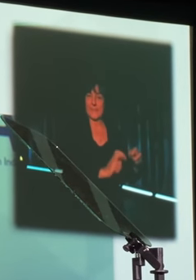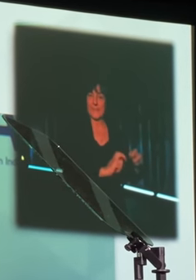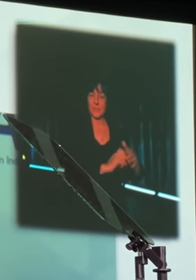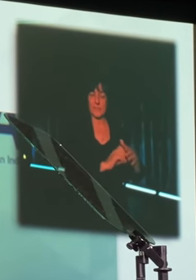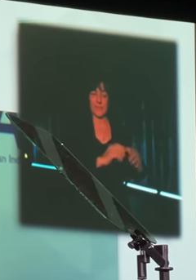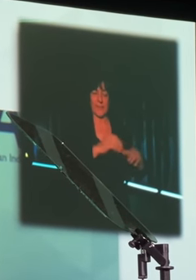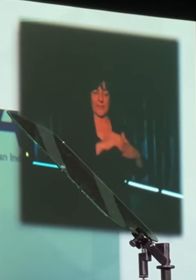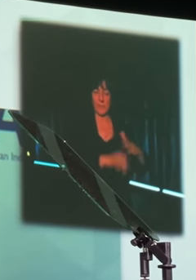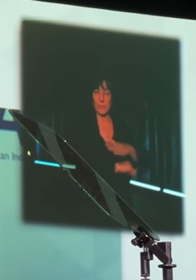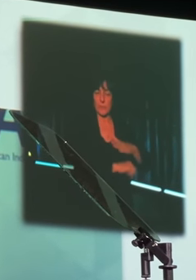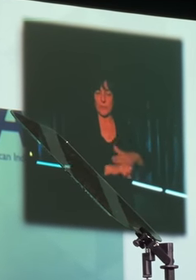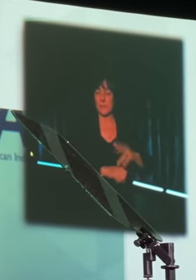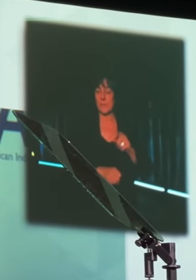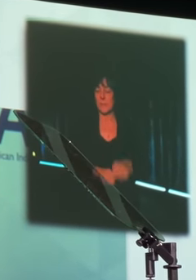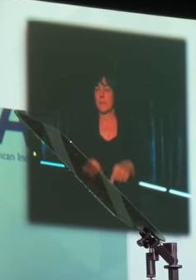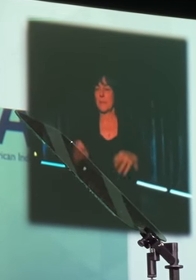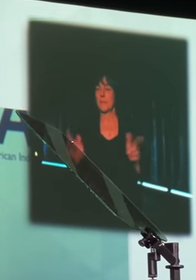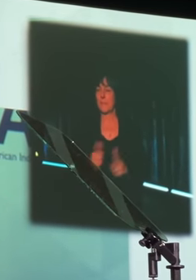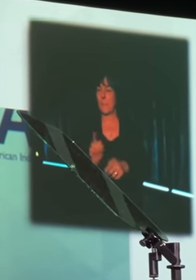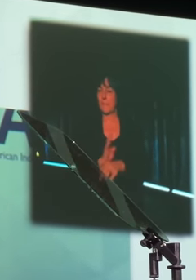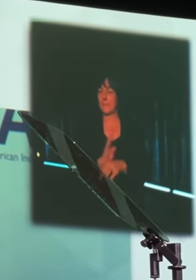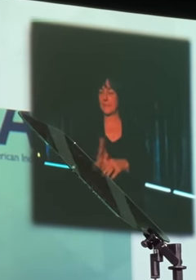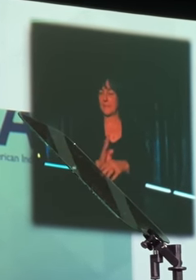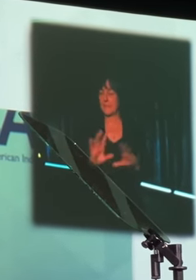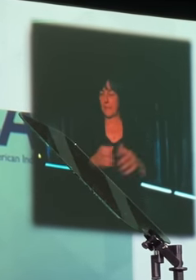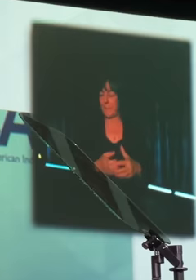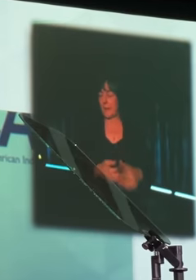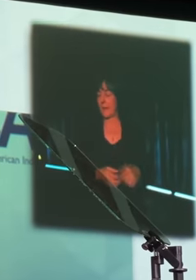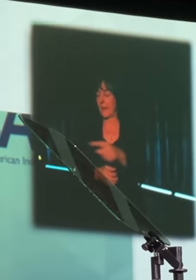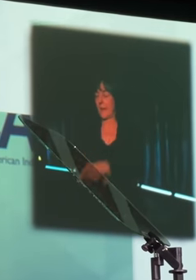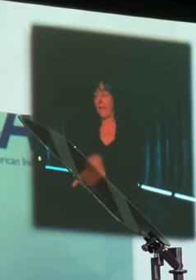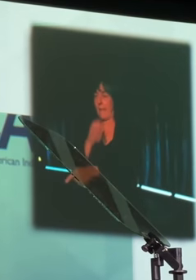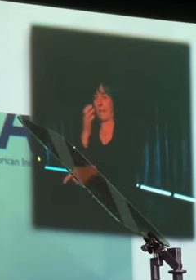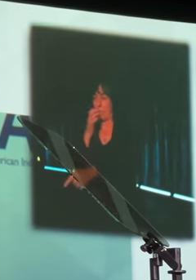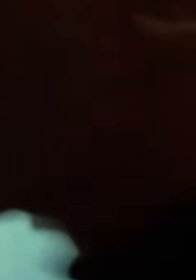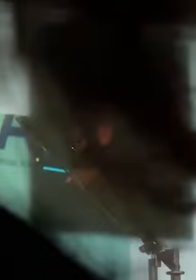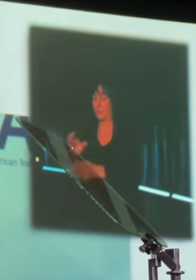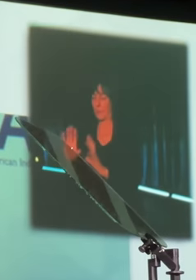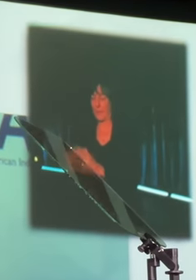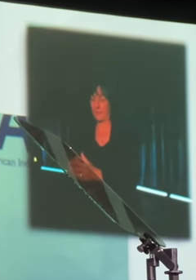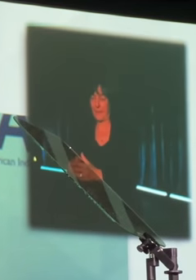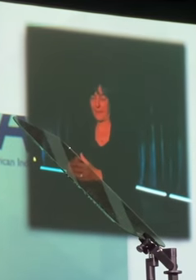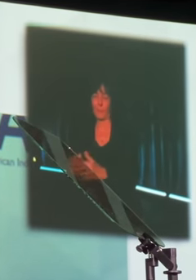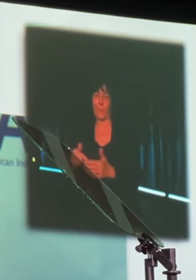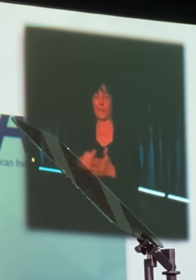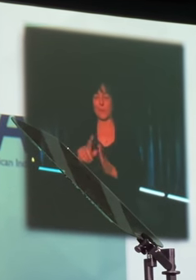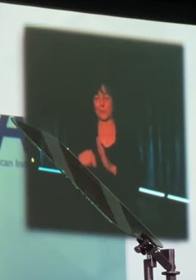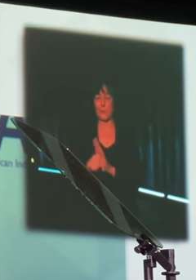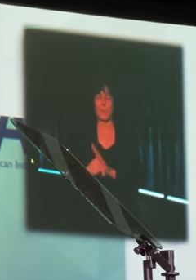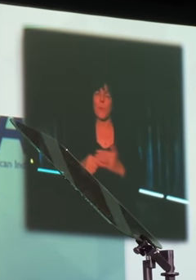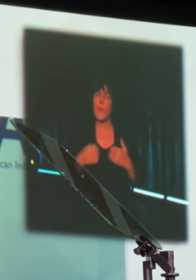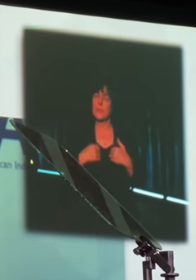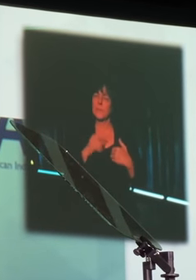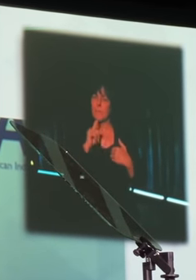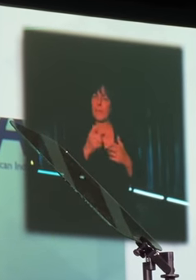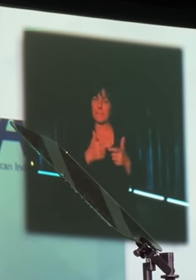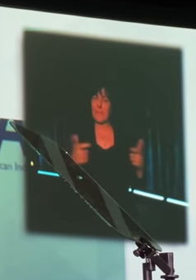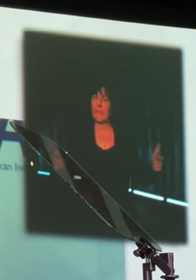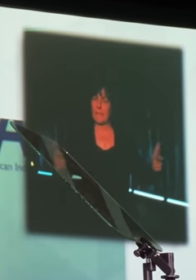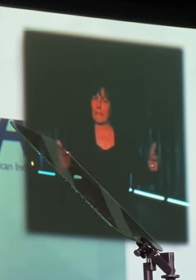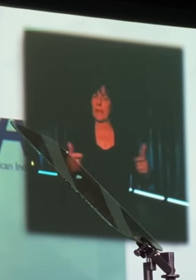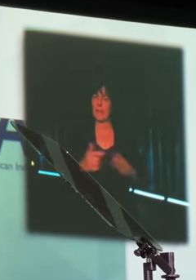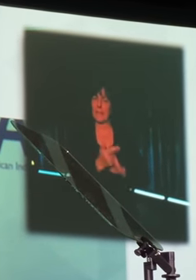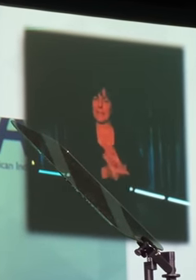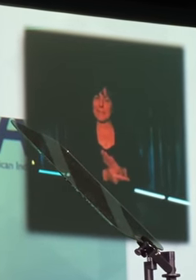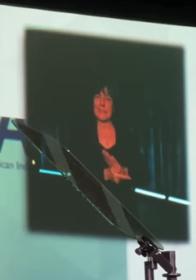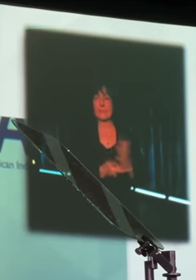Committee, I'm on the Small Business Committee, and I have joined the Agriculture Committee in this term. We have some pretty big pieces of